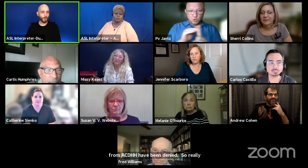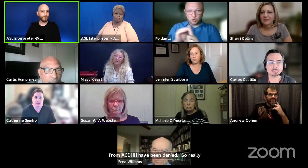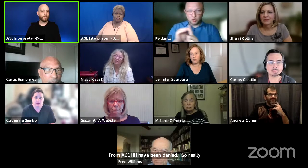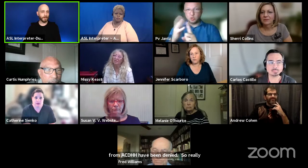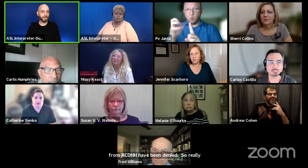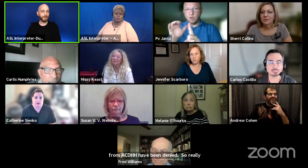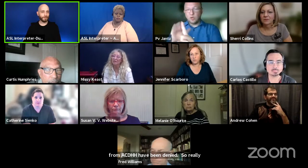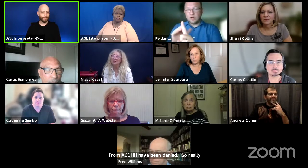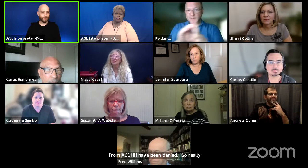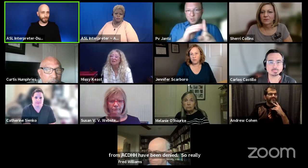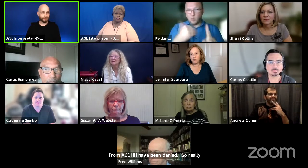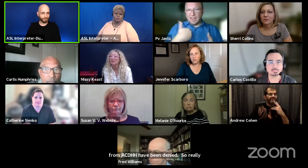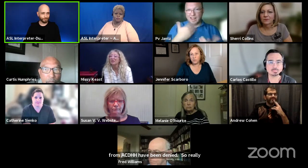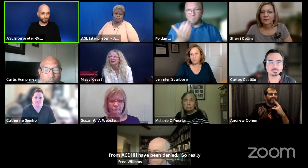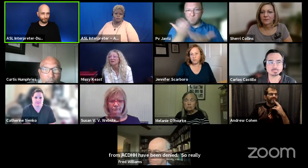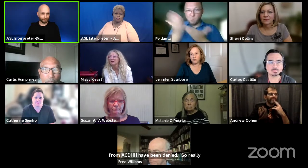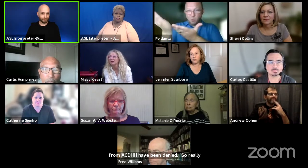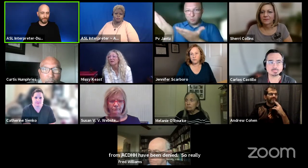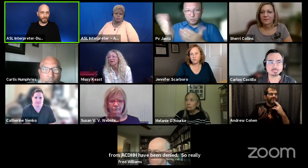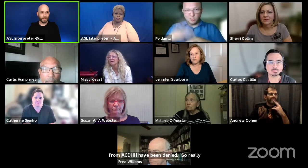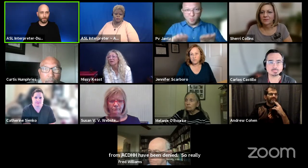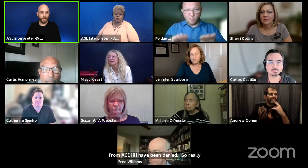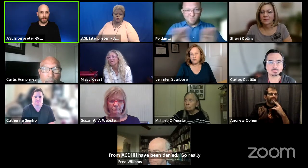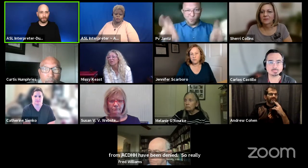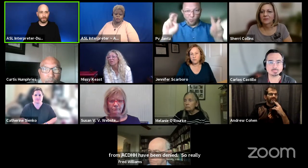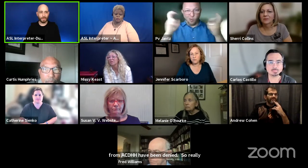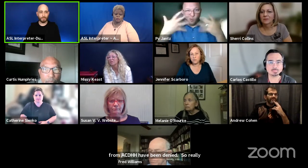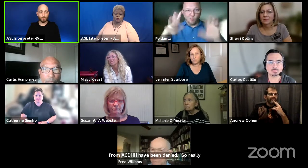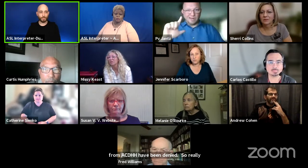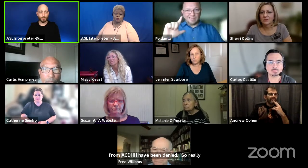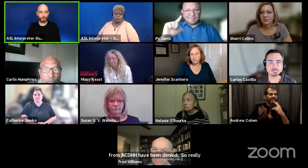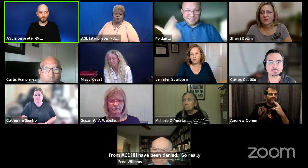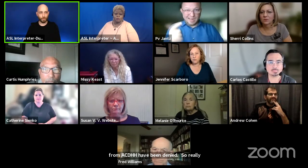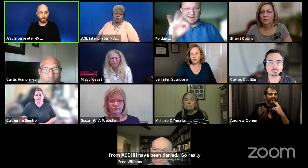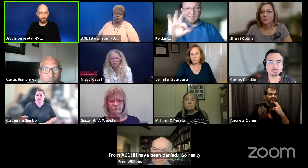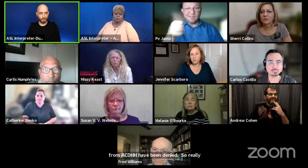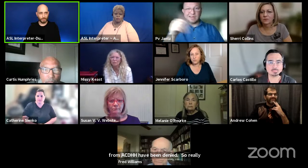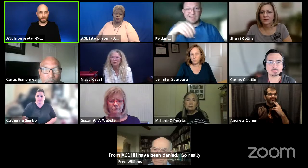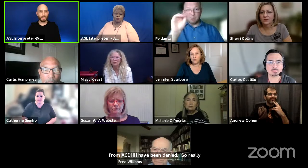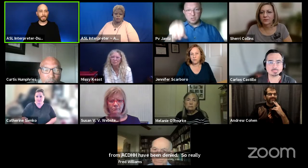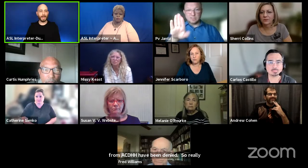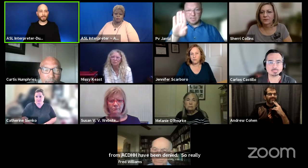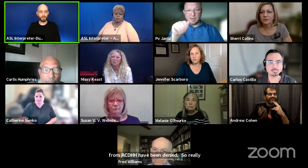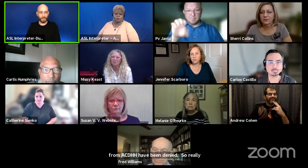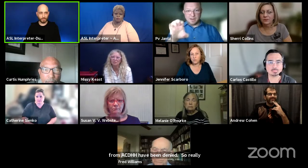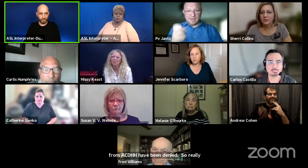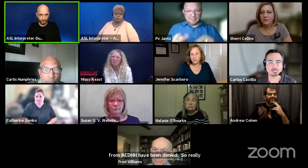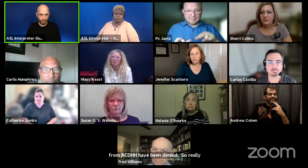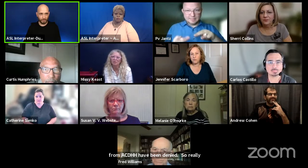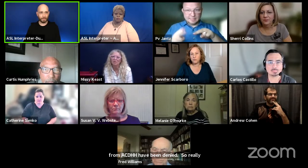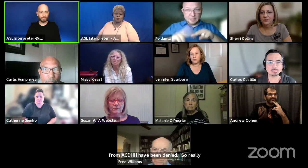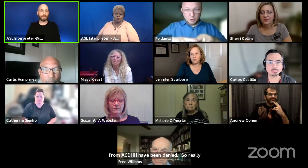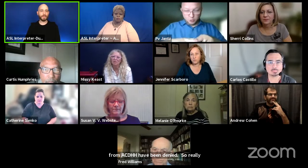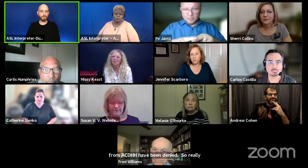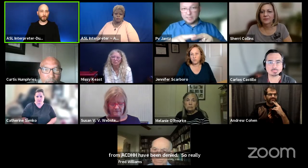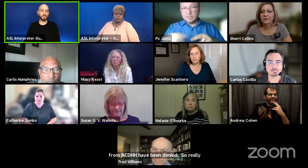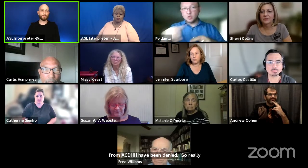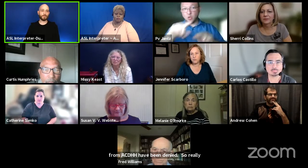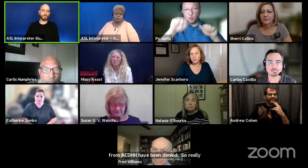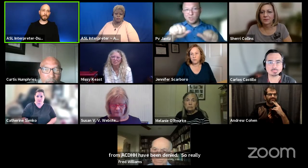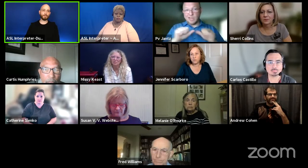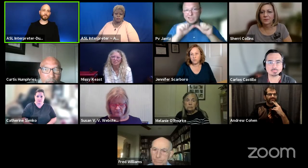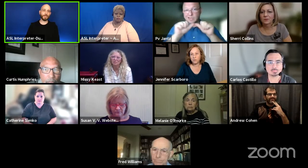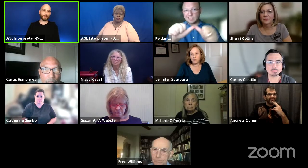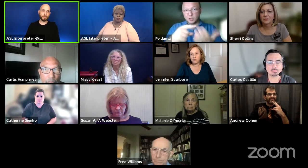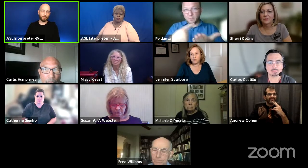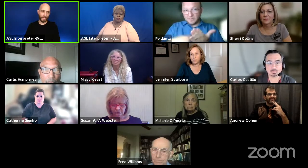So I want to remind everyone that we have a motion on the floor. It has been seconded, and this motion is